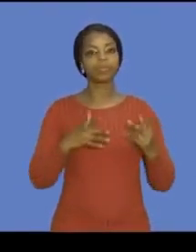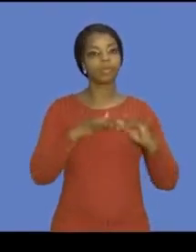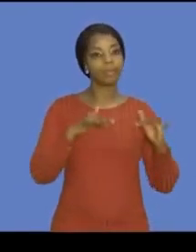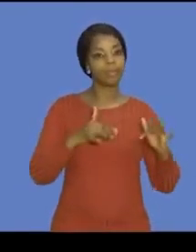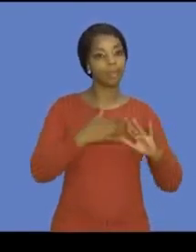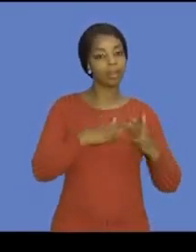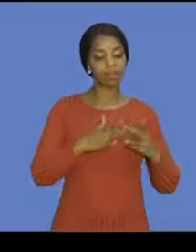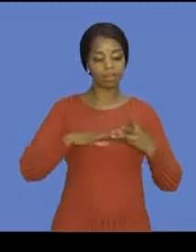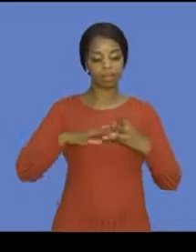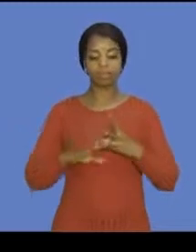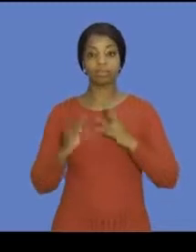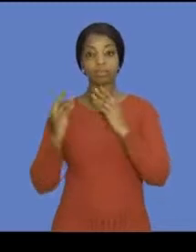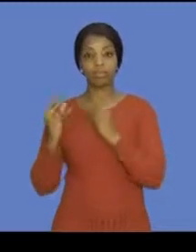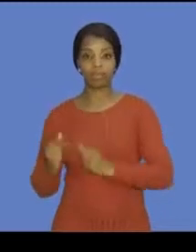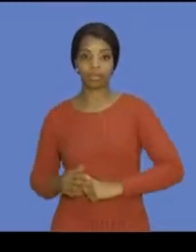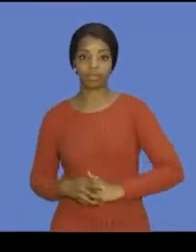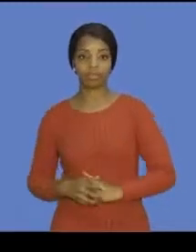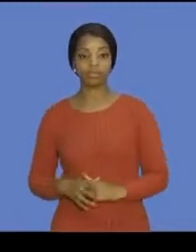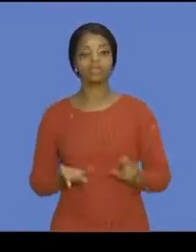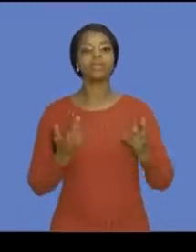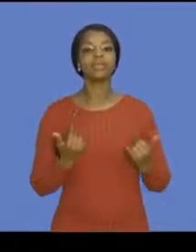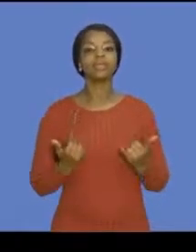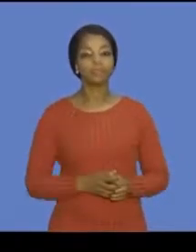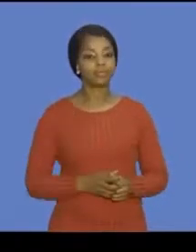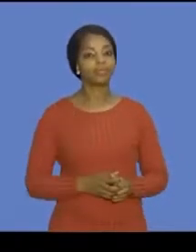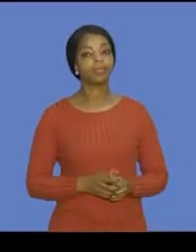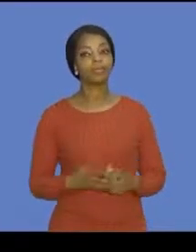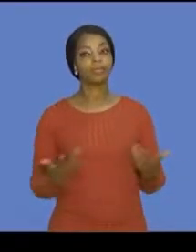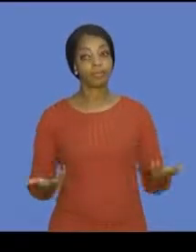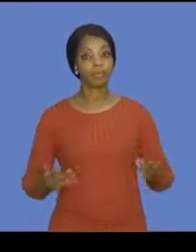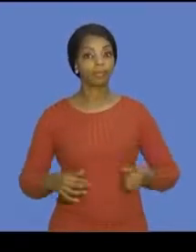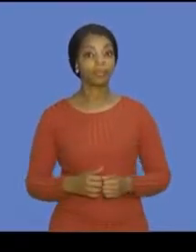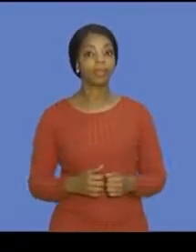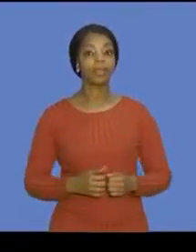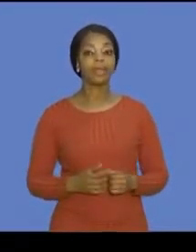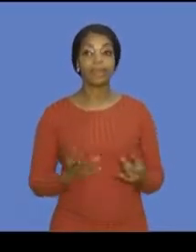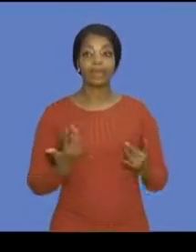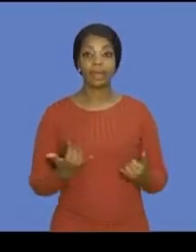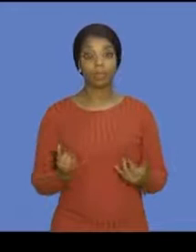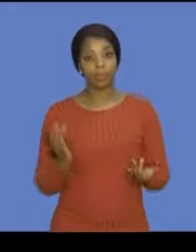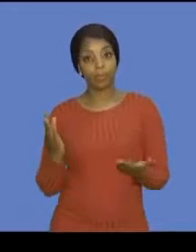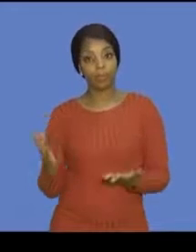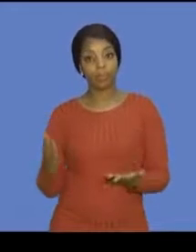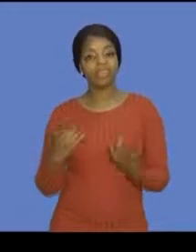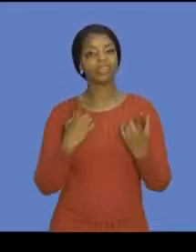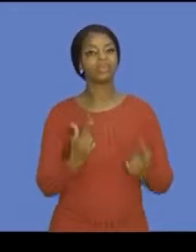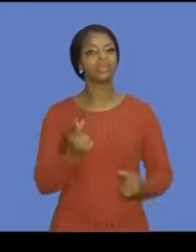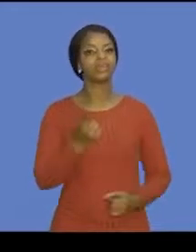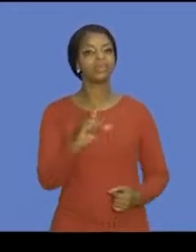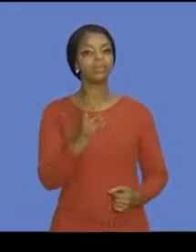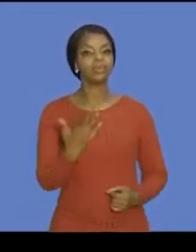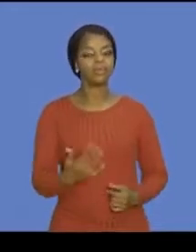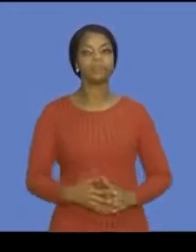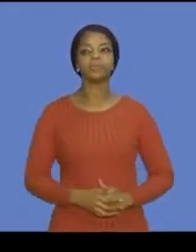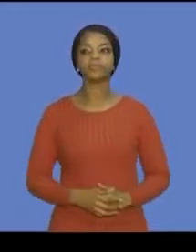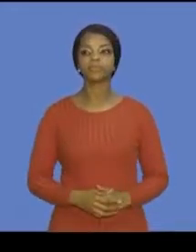finance. Specifically now, we're going to look at some finance. All right, so our context in this particular